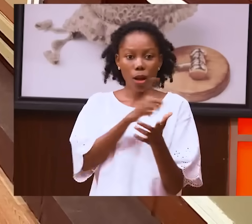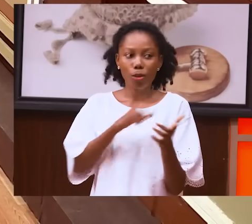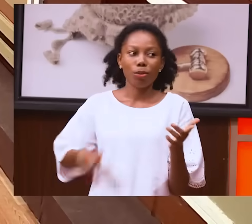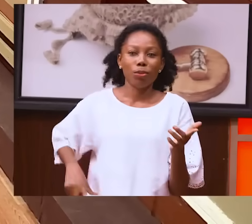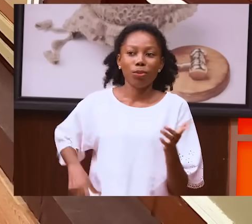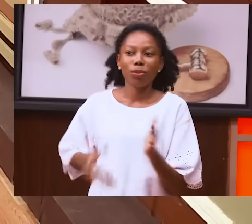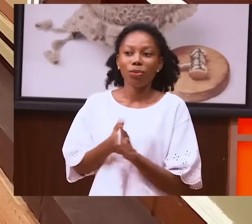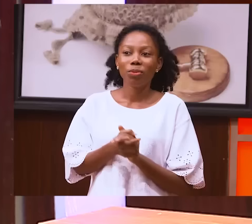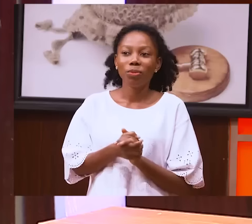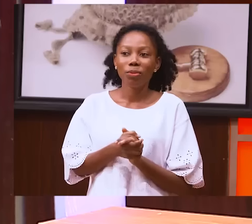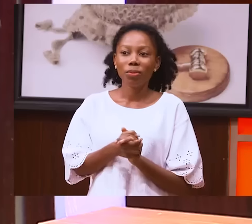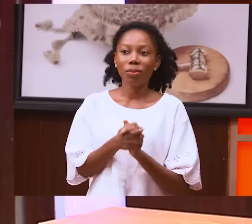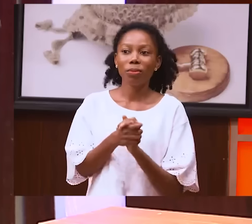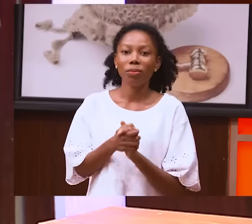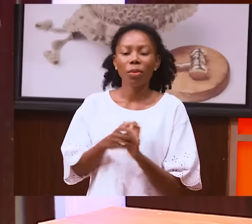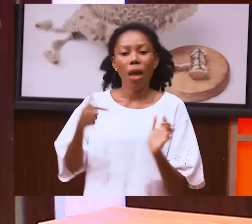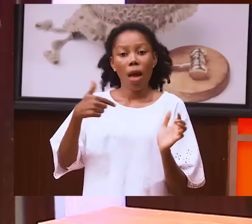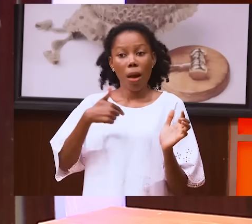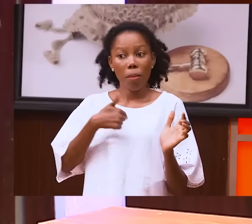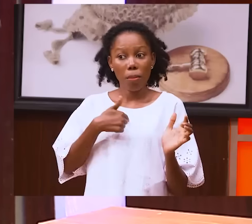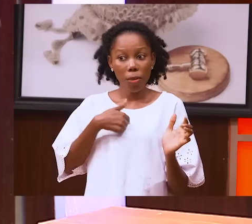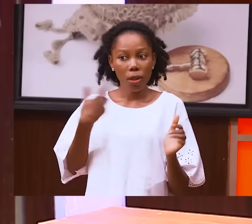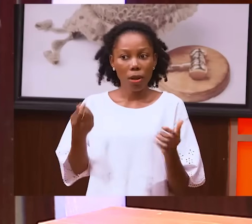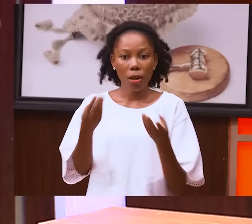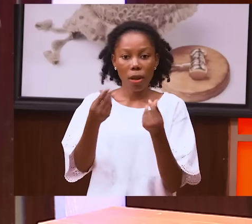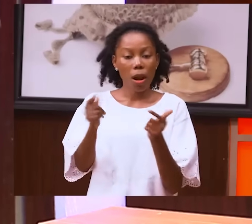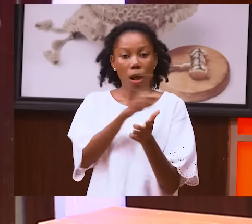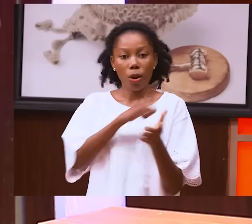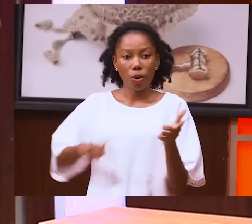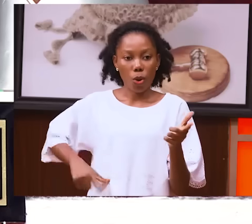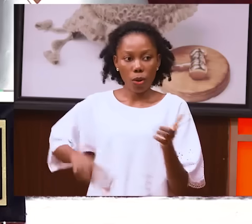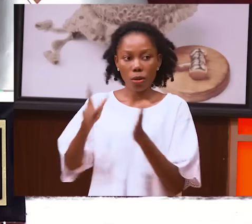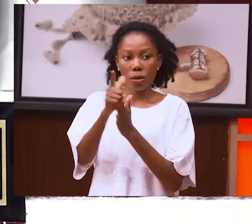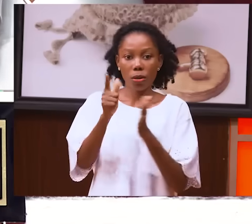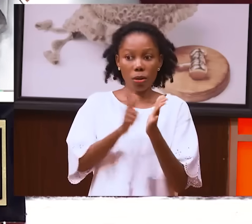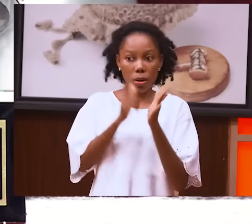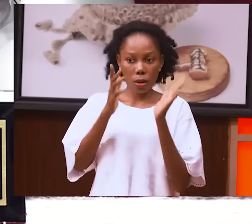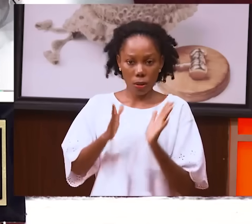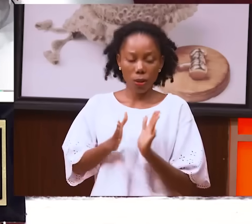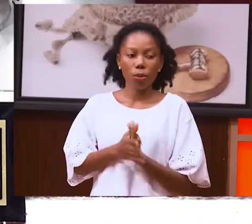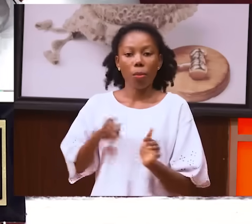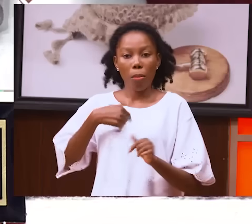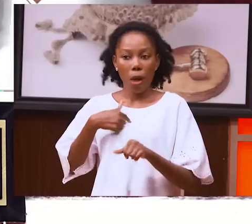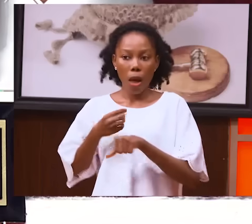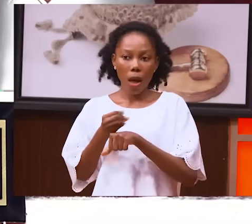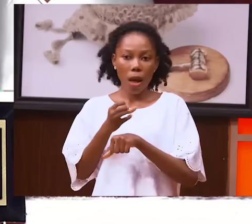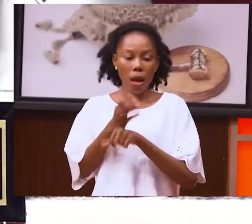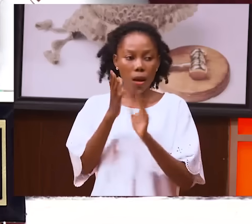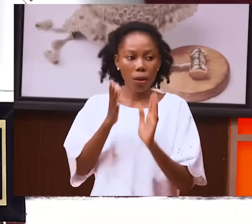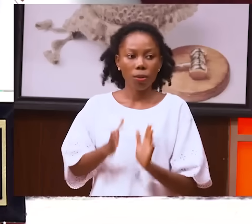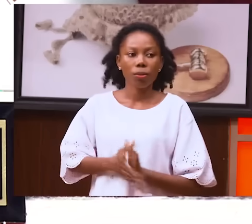How are you to the landlord? I am the landlord's lawyer. Okay, you're a counsel. Yes. Okay, all